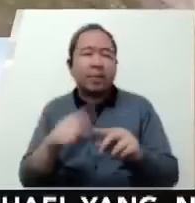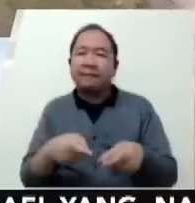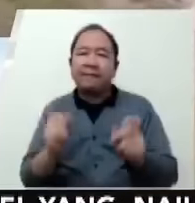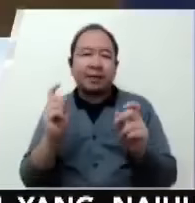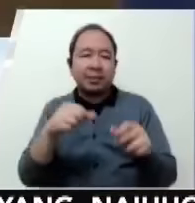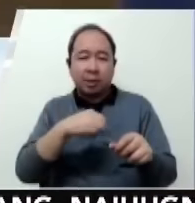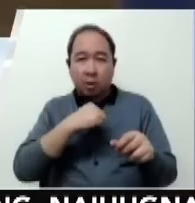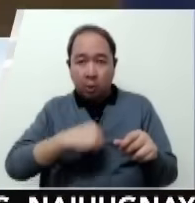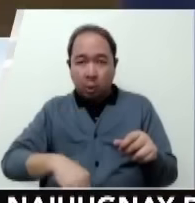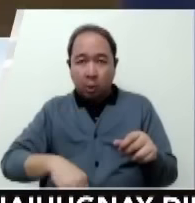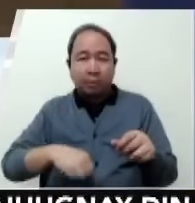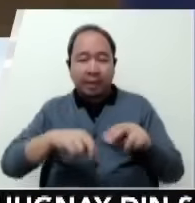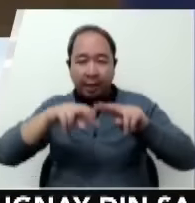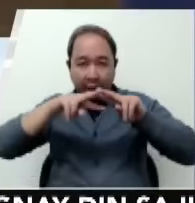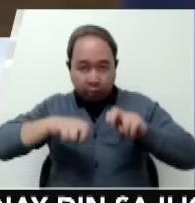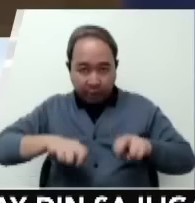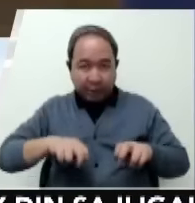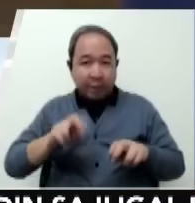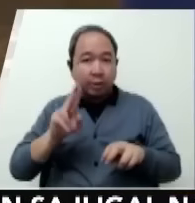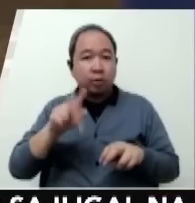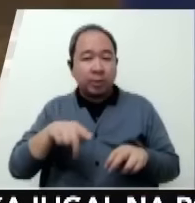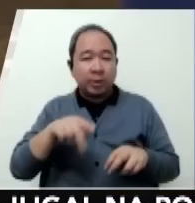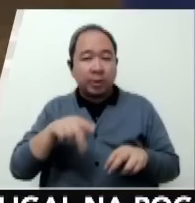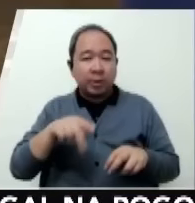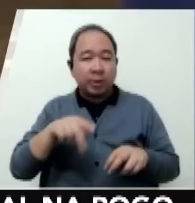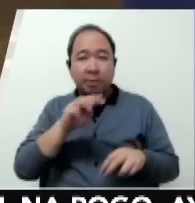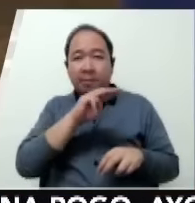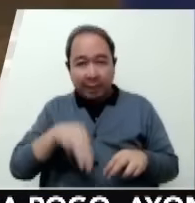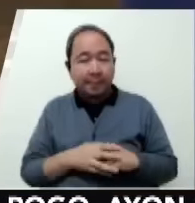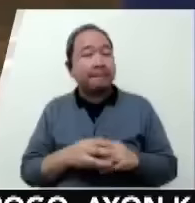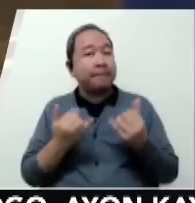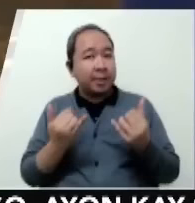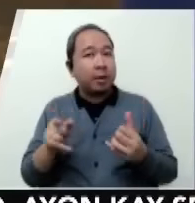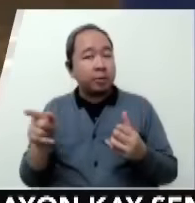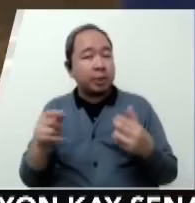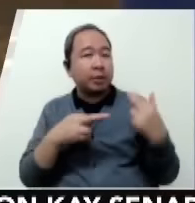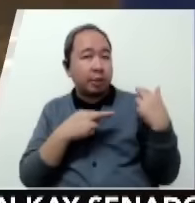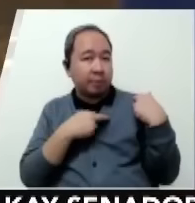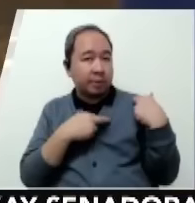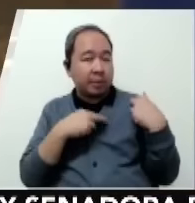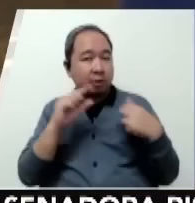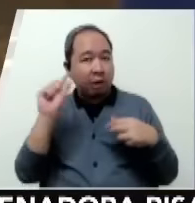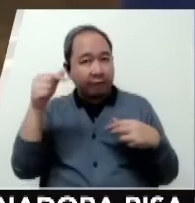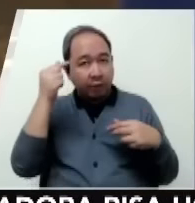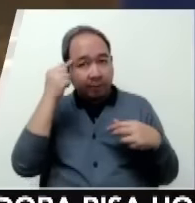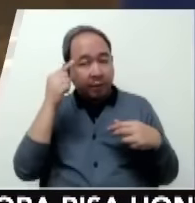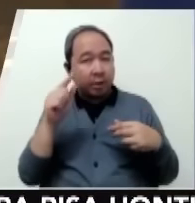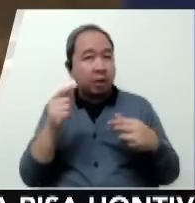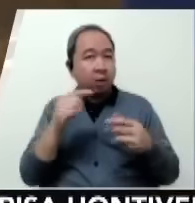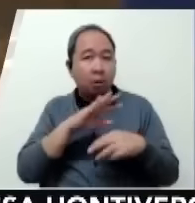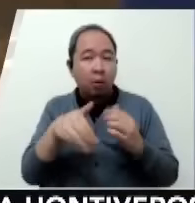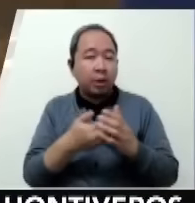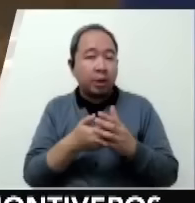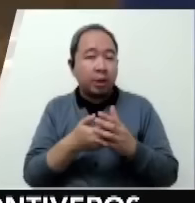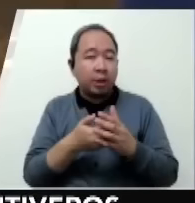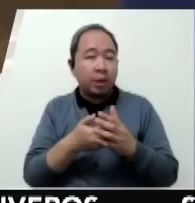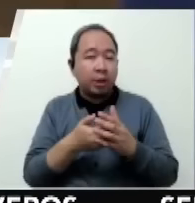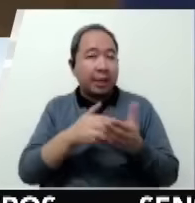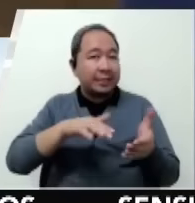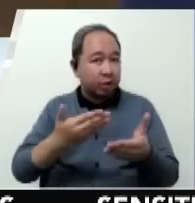Manila. It is therefore the obligation of the state to ensure that these deaths are prevented or